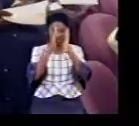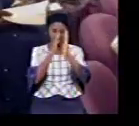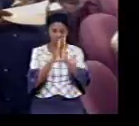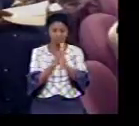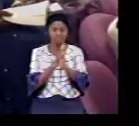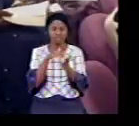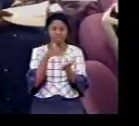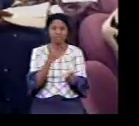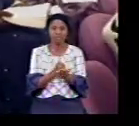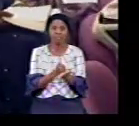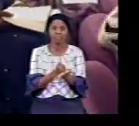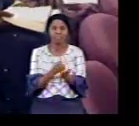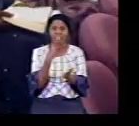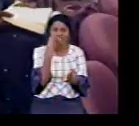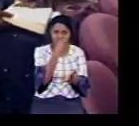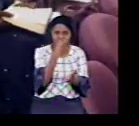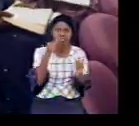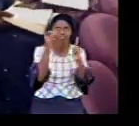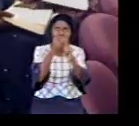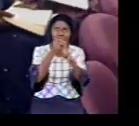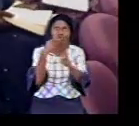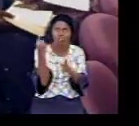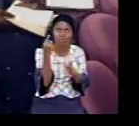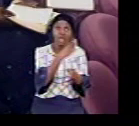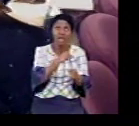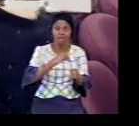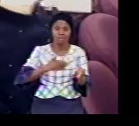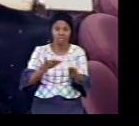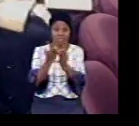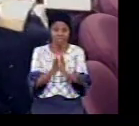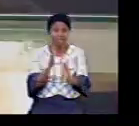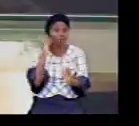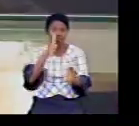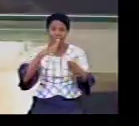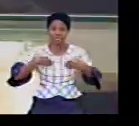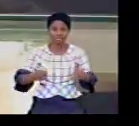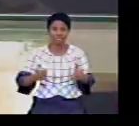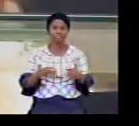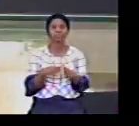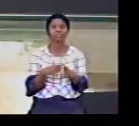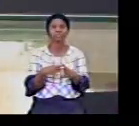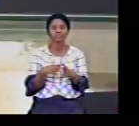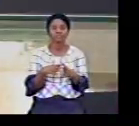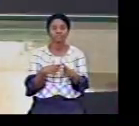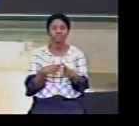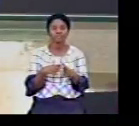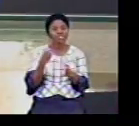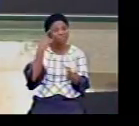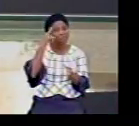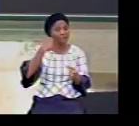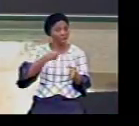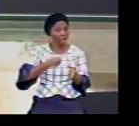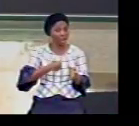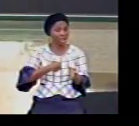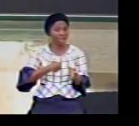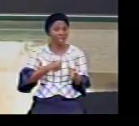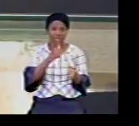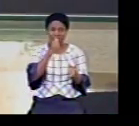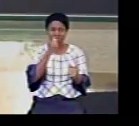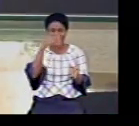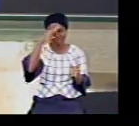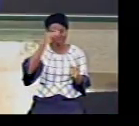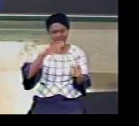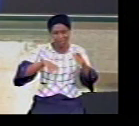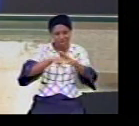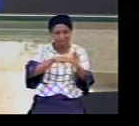name. Speak the word only, and my servant shall be healed. For I am a man under